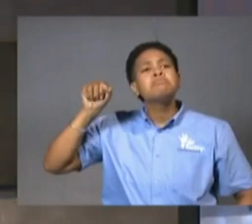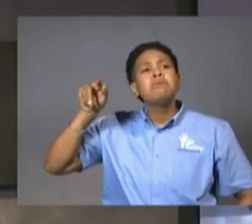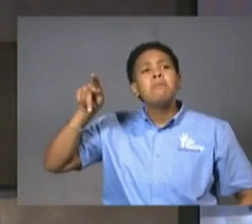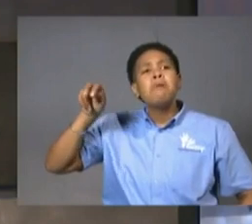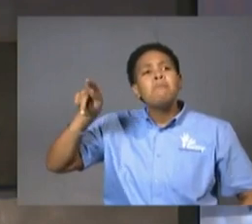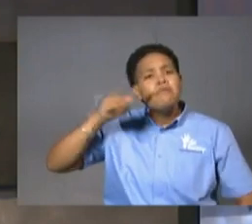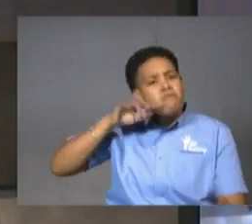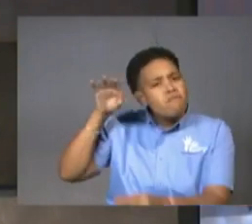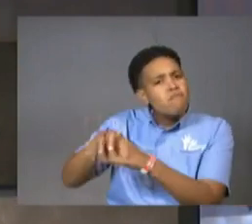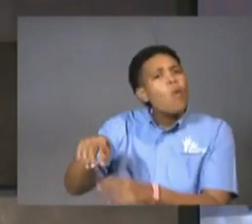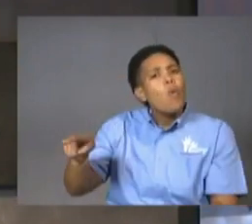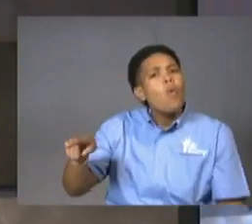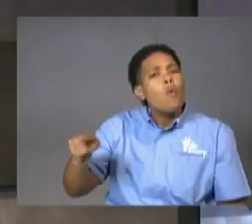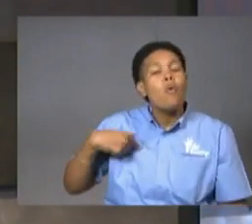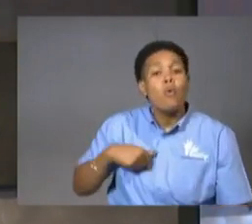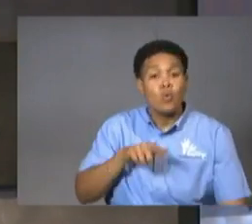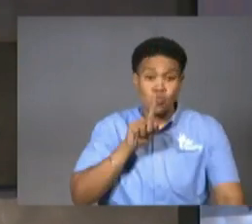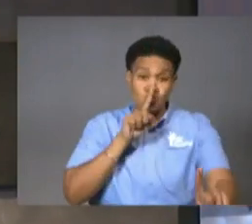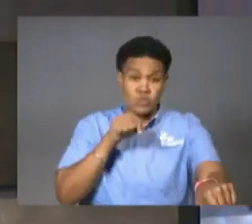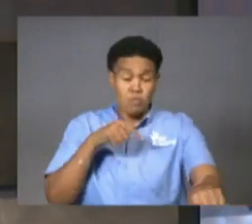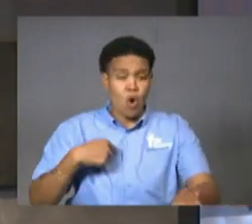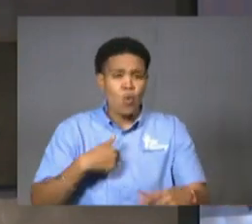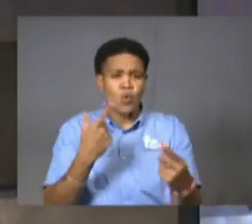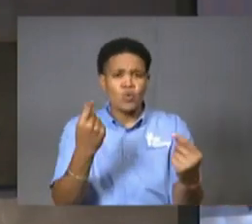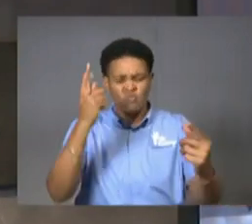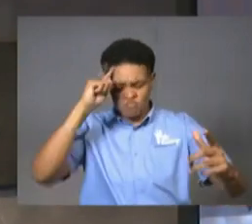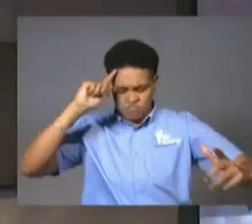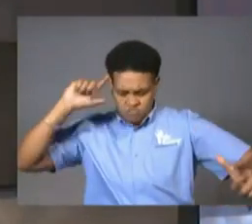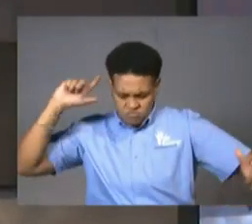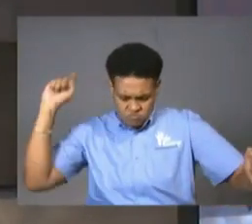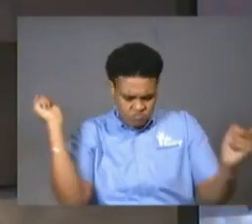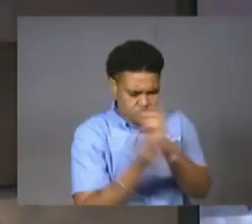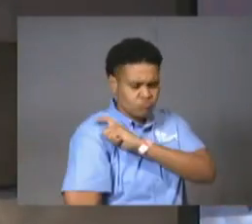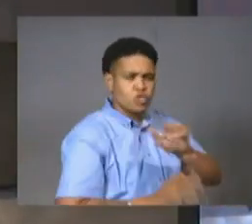We responded, and we turned the country around.